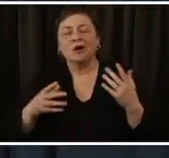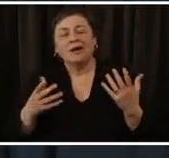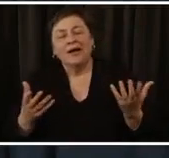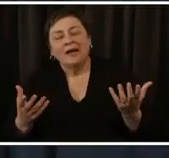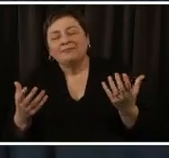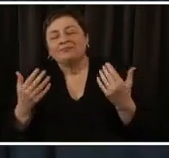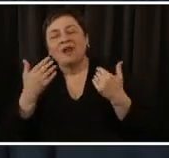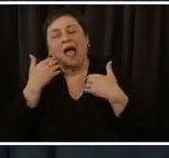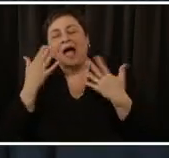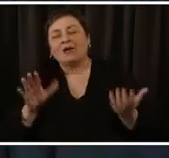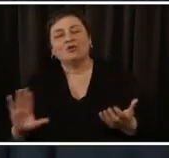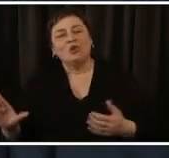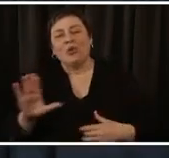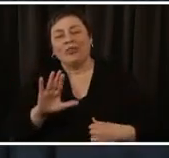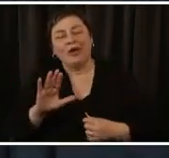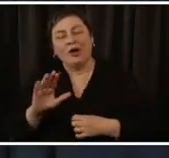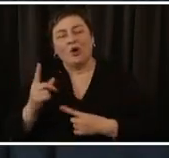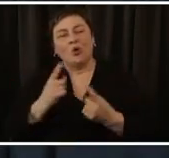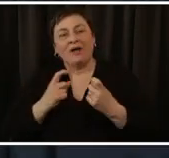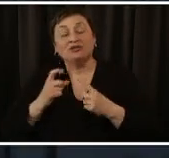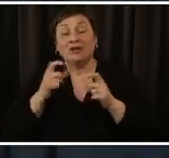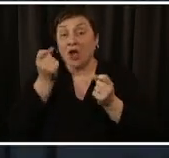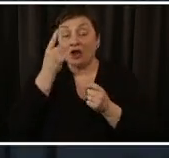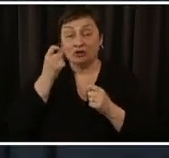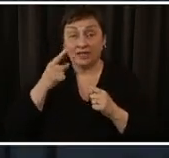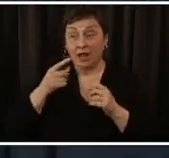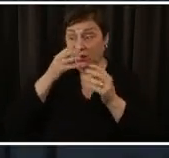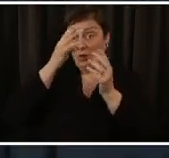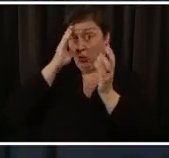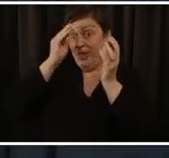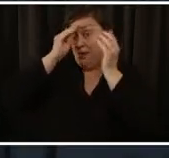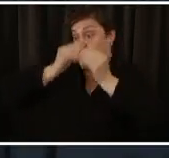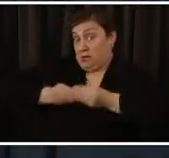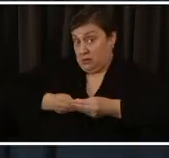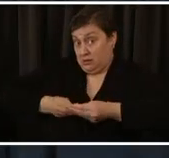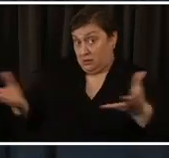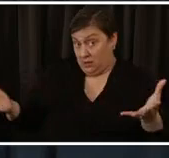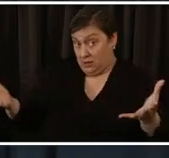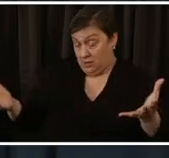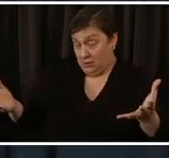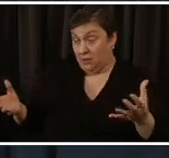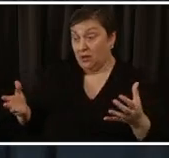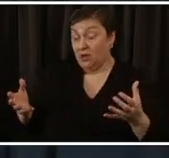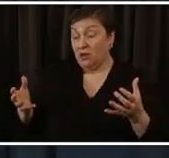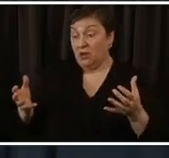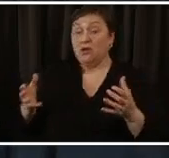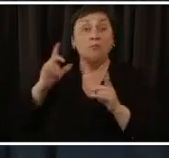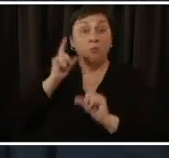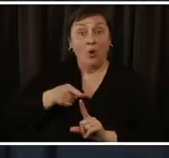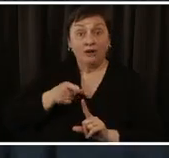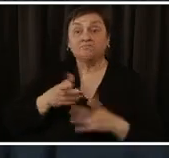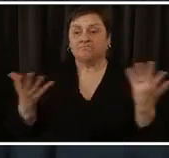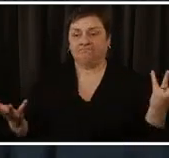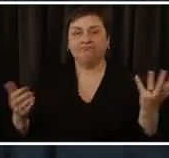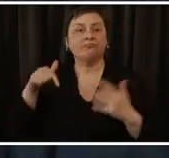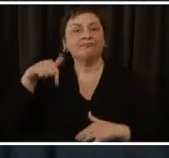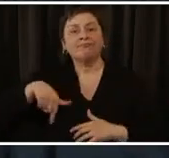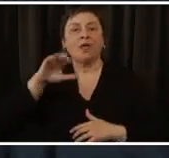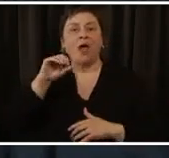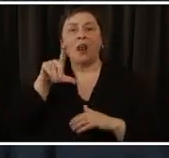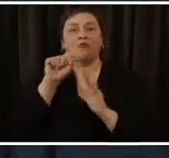notification that they got was very clear. The state cannot confirm that these were stored correctly. Okay, so we